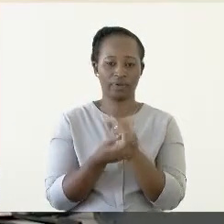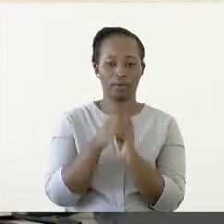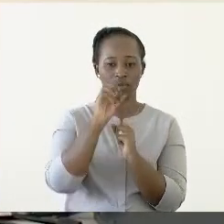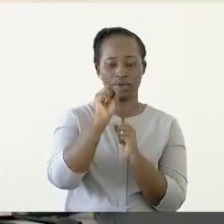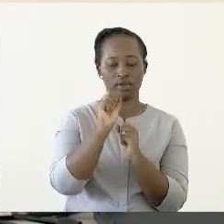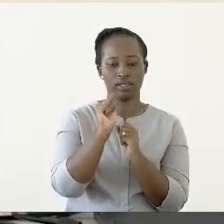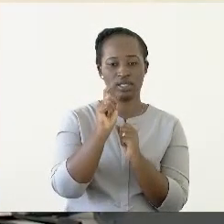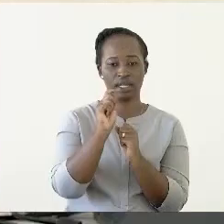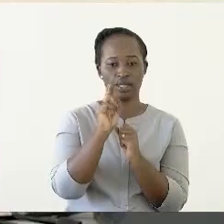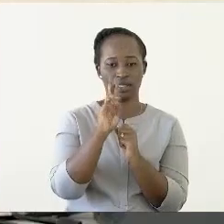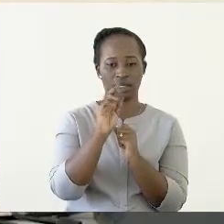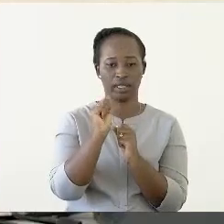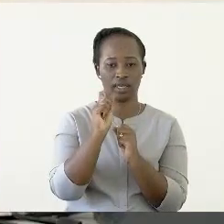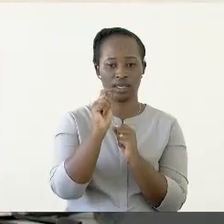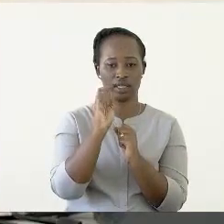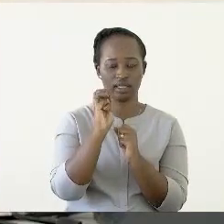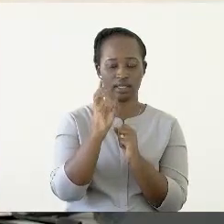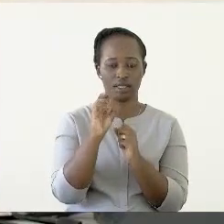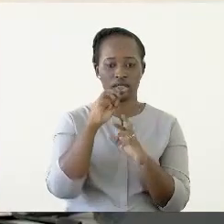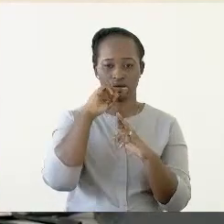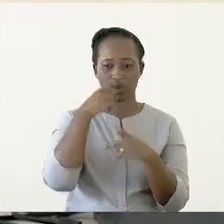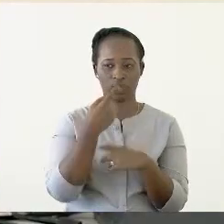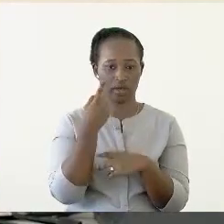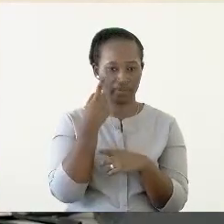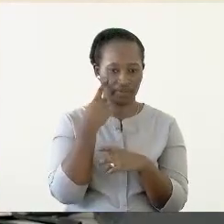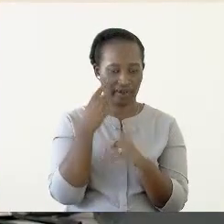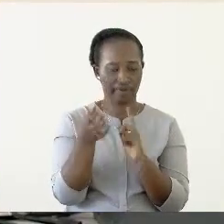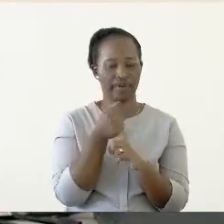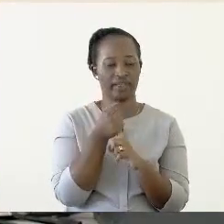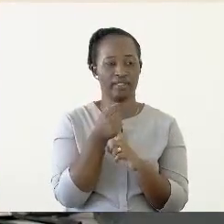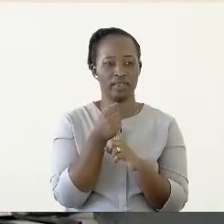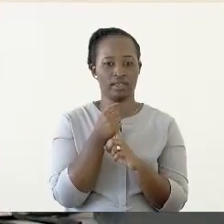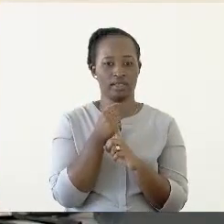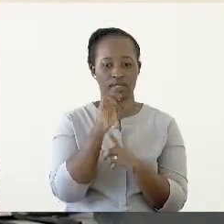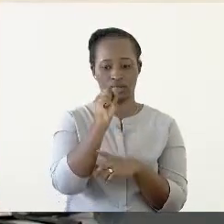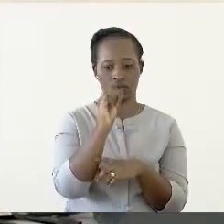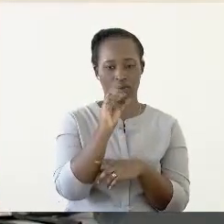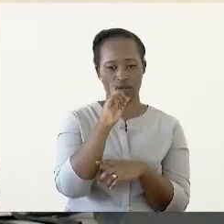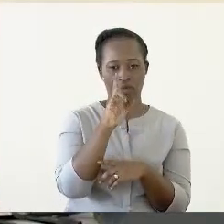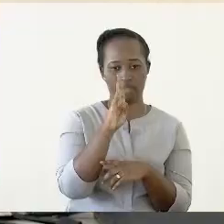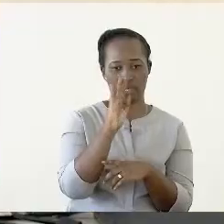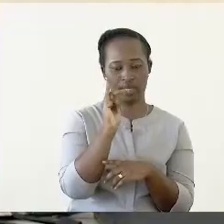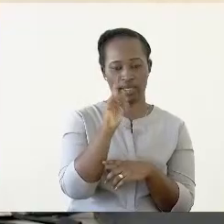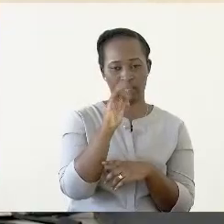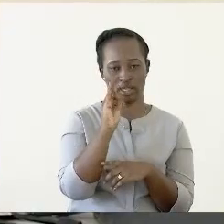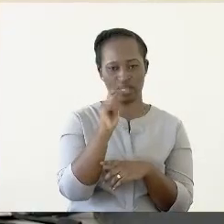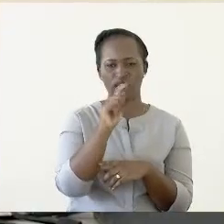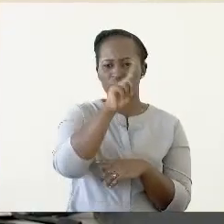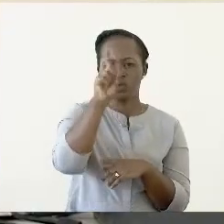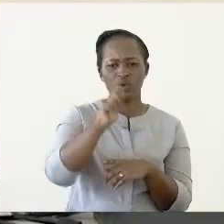Find the solubility of sugar. Do you remember the formula of solubility?